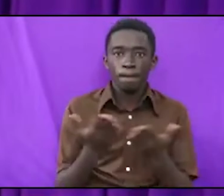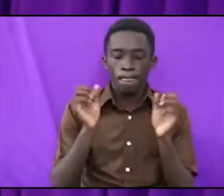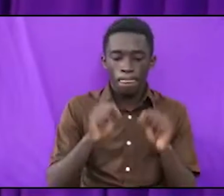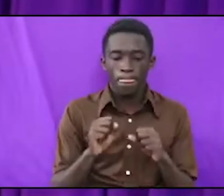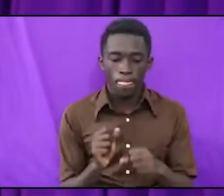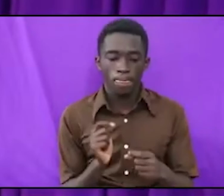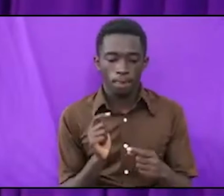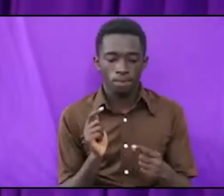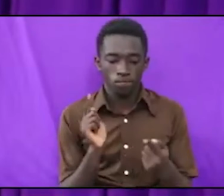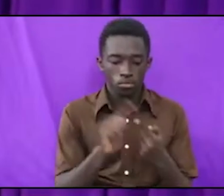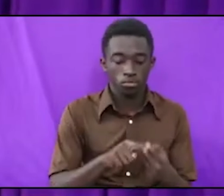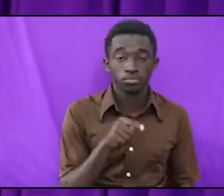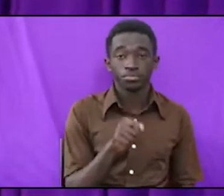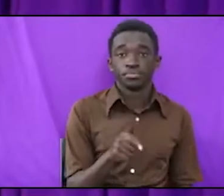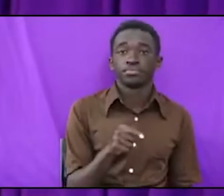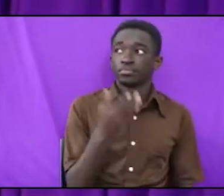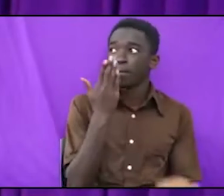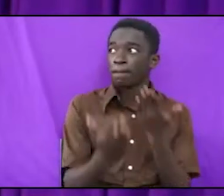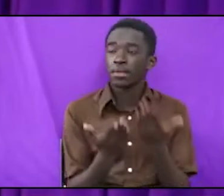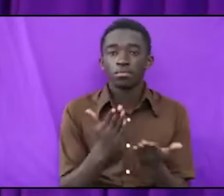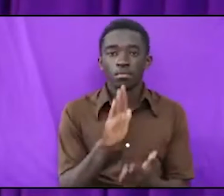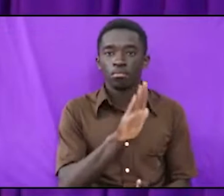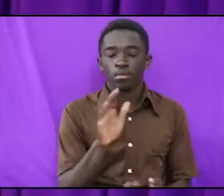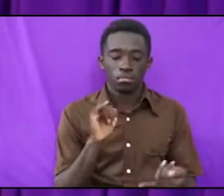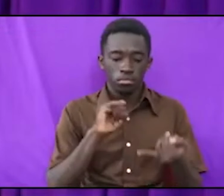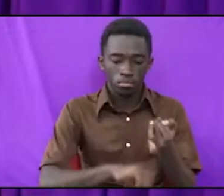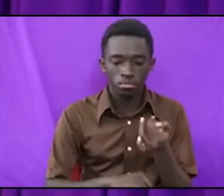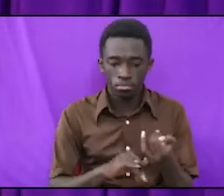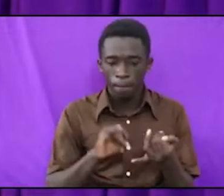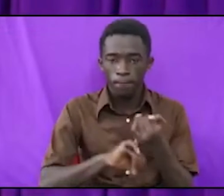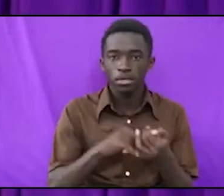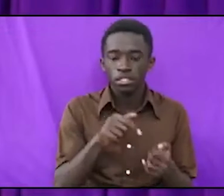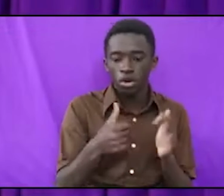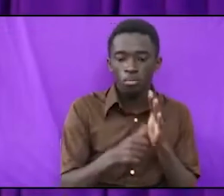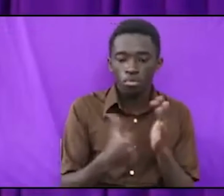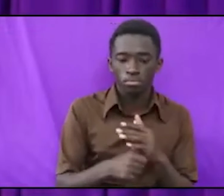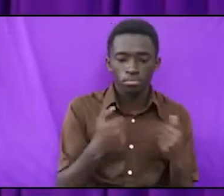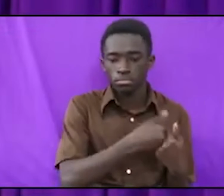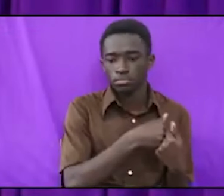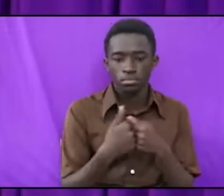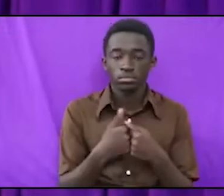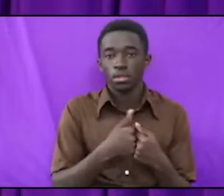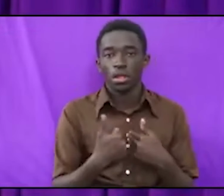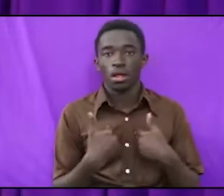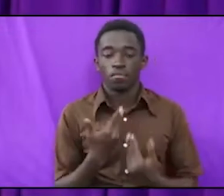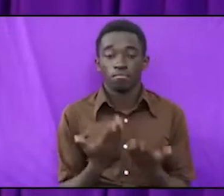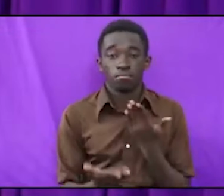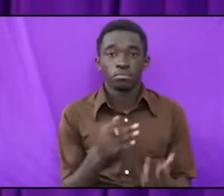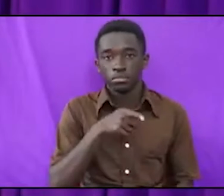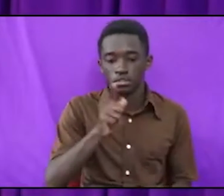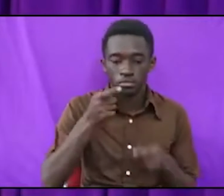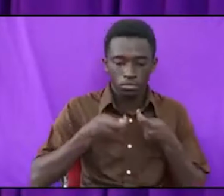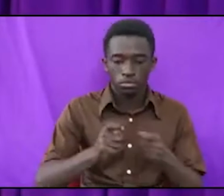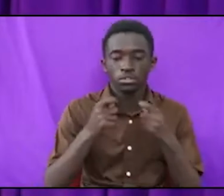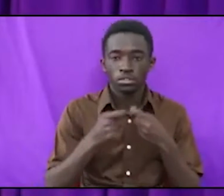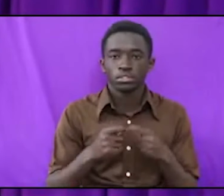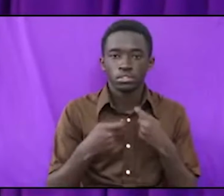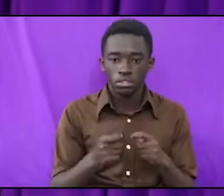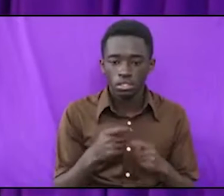this. Or your marriage seems not to be working. Things are just, you are trying your best. Things are